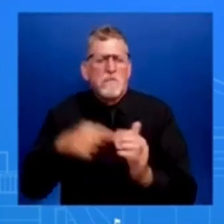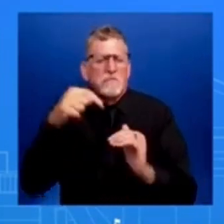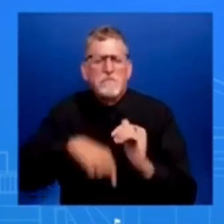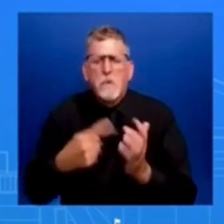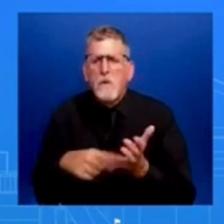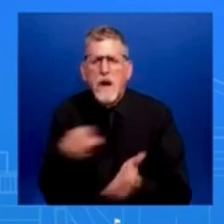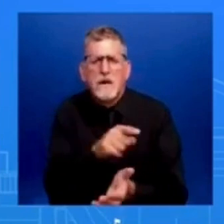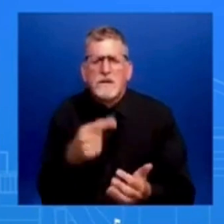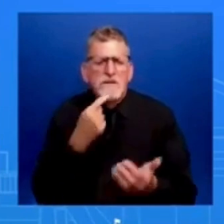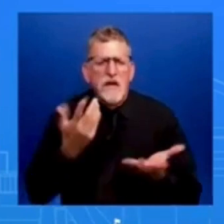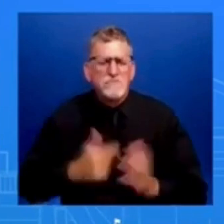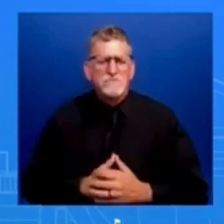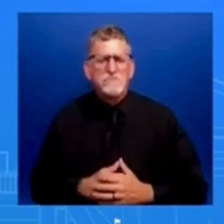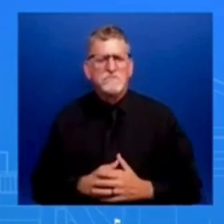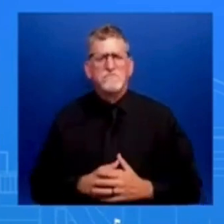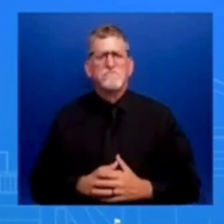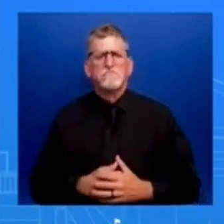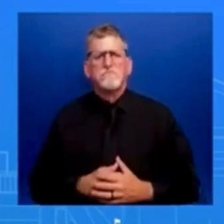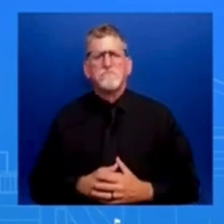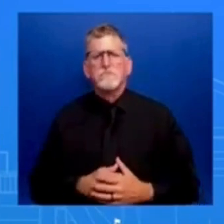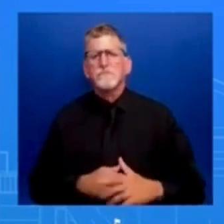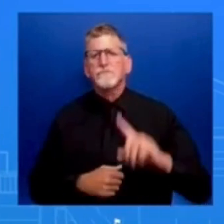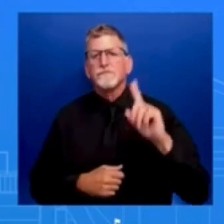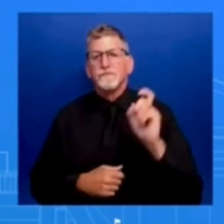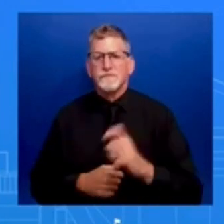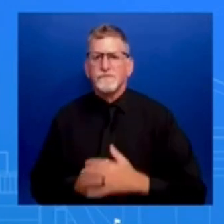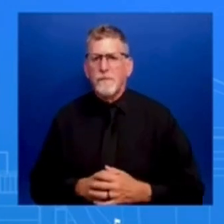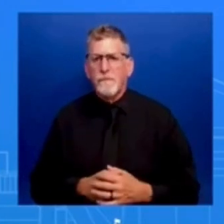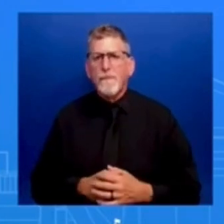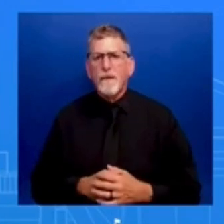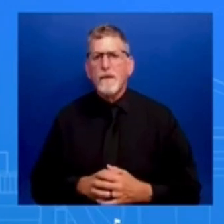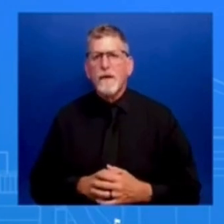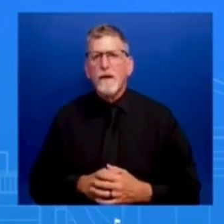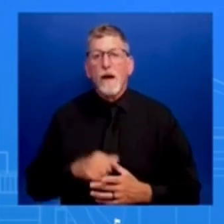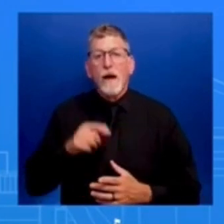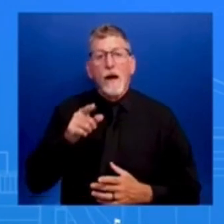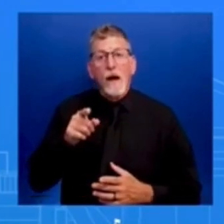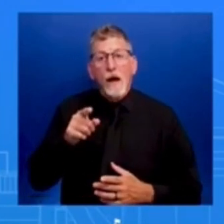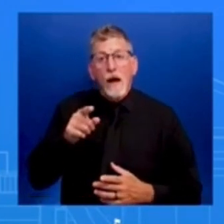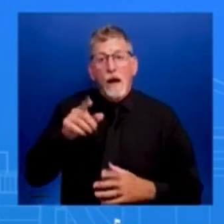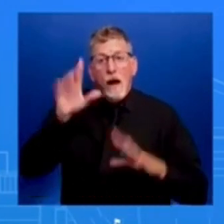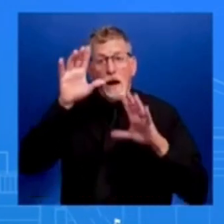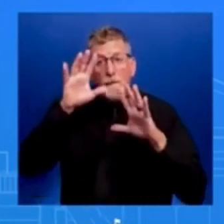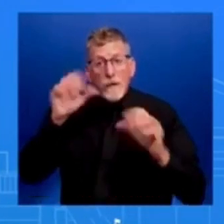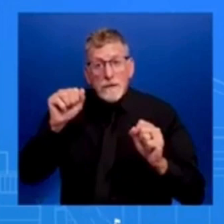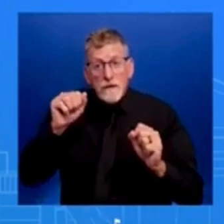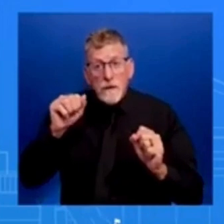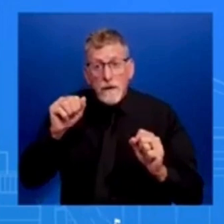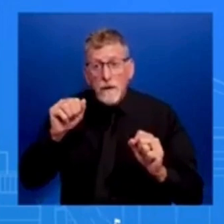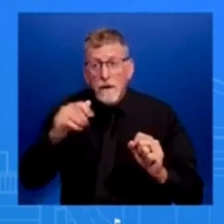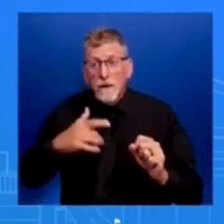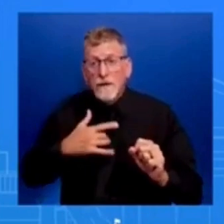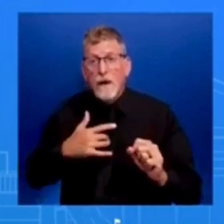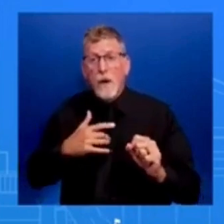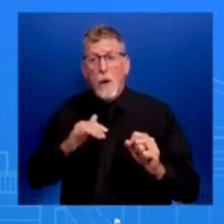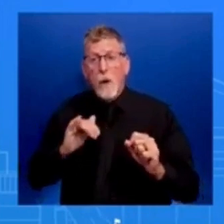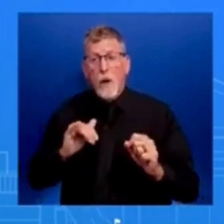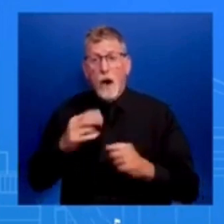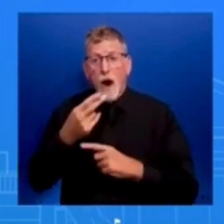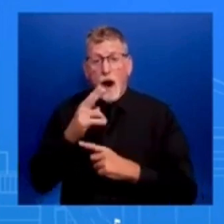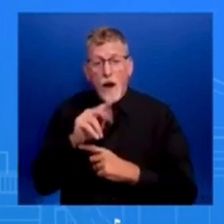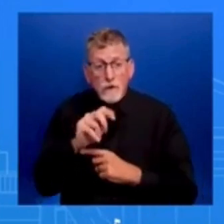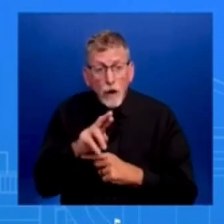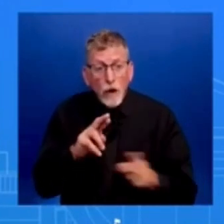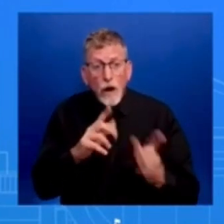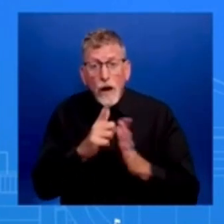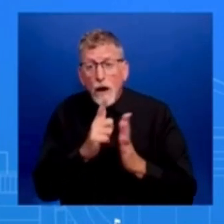is the president concerned that his son's legal challenges will continue to take attention away from the White House now that this plea deal has fallen